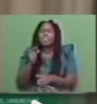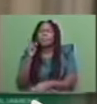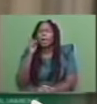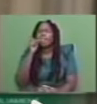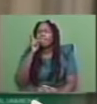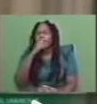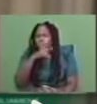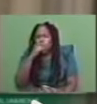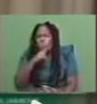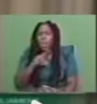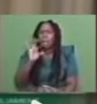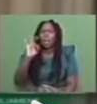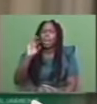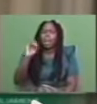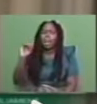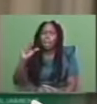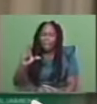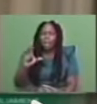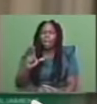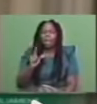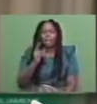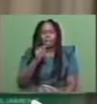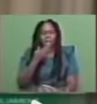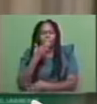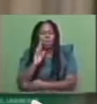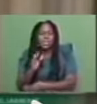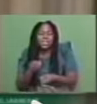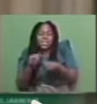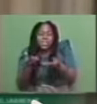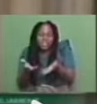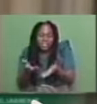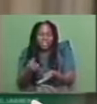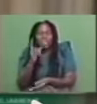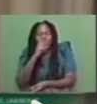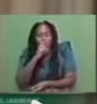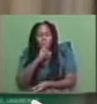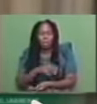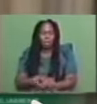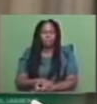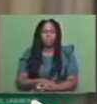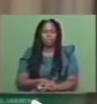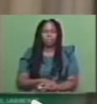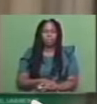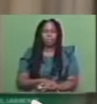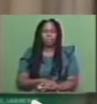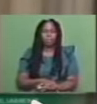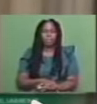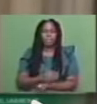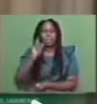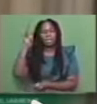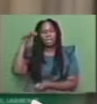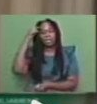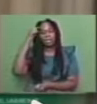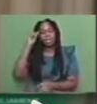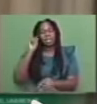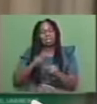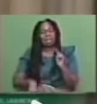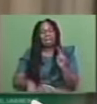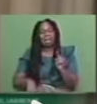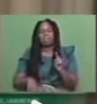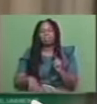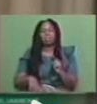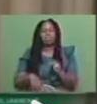multiple failed promises over the years, this government has not critically examined and repaired their poor record of